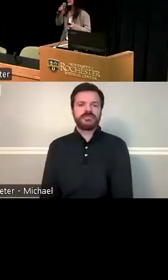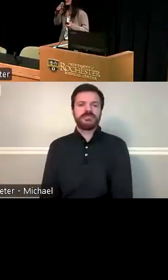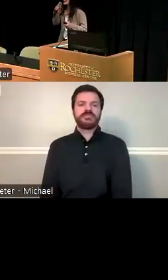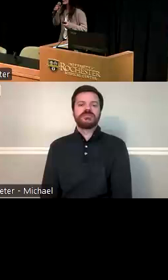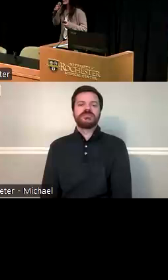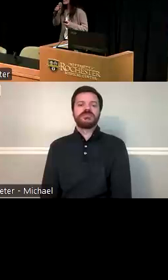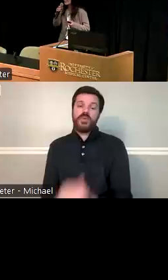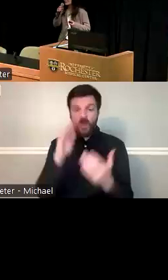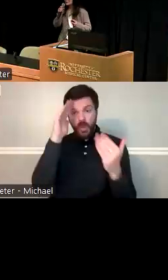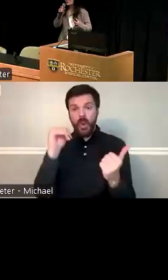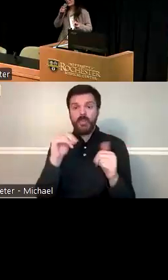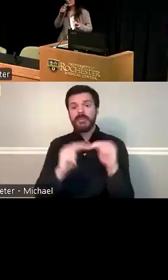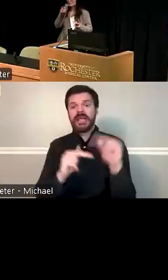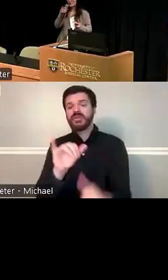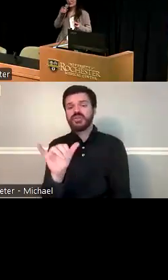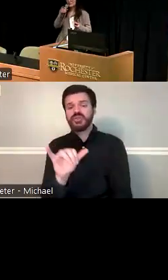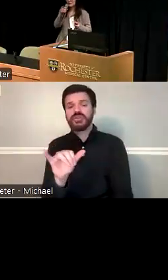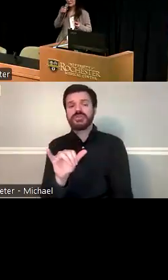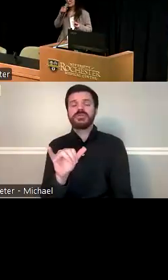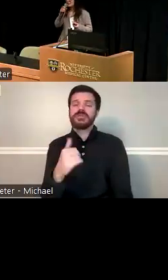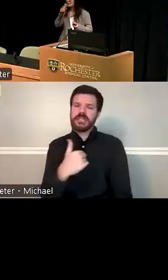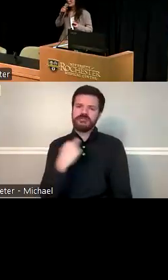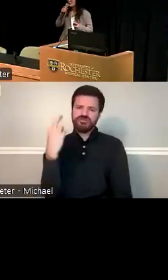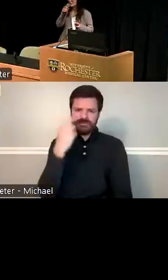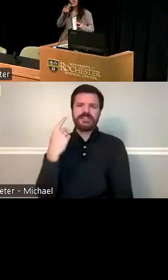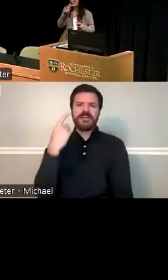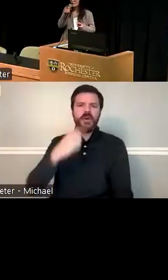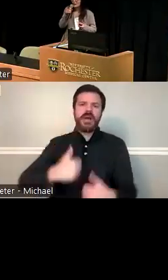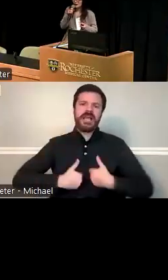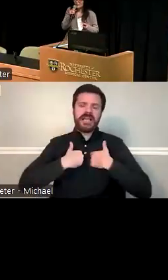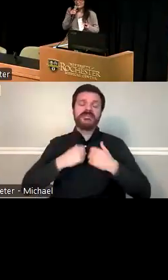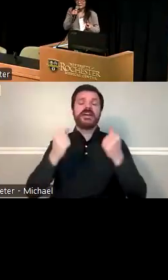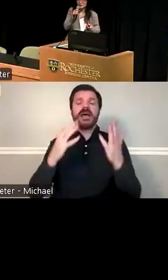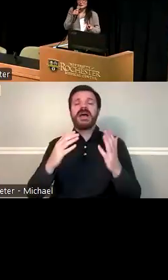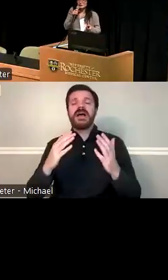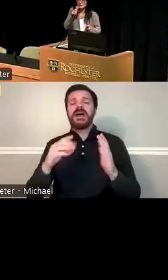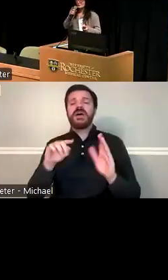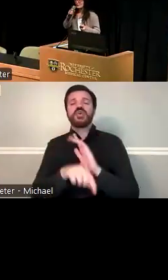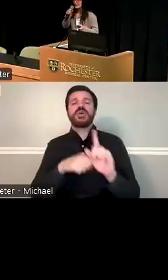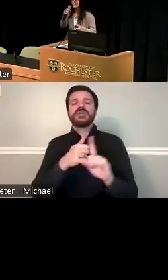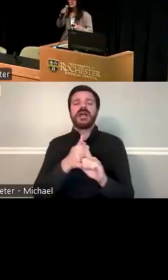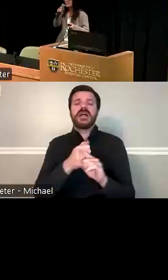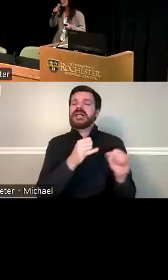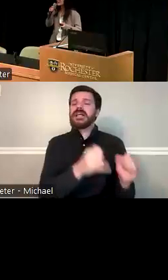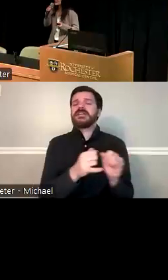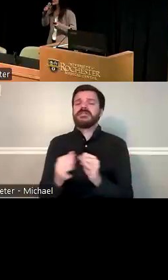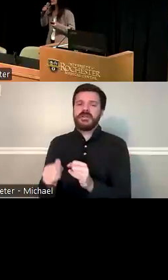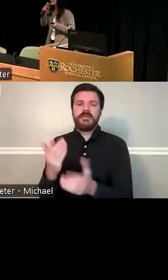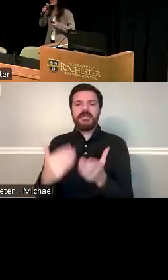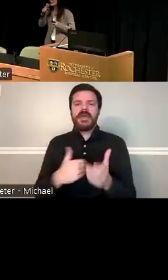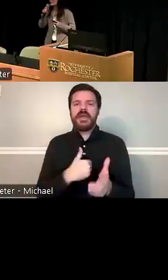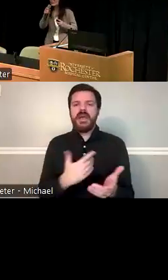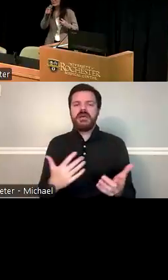because you build reasons for living. Many of the suicidal individuals might have ambivalence, and